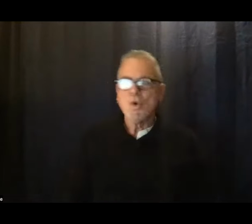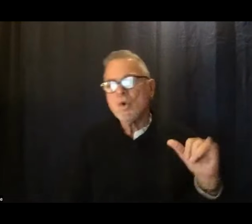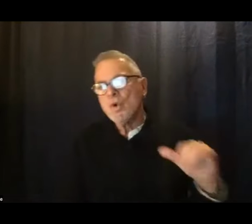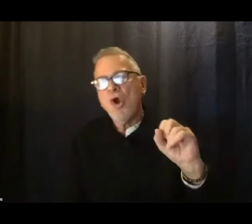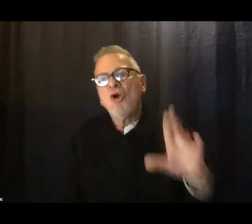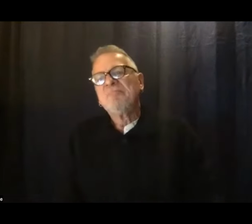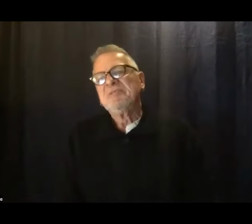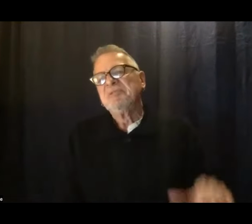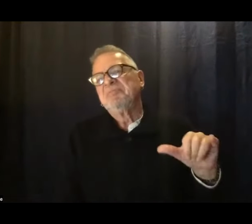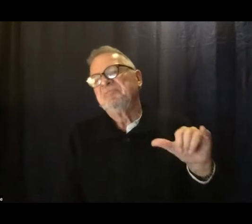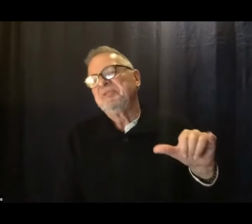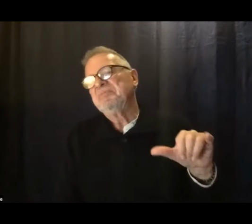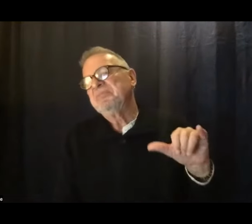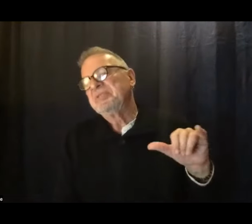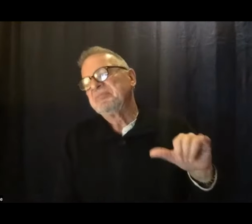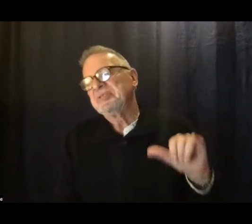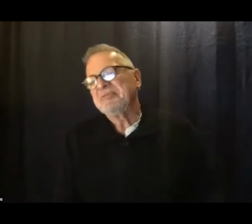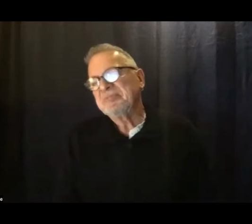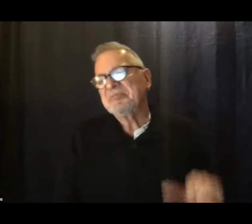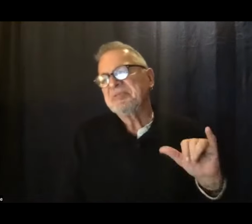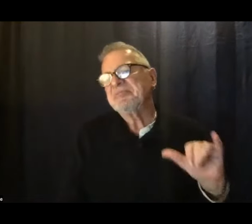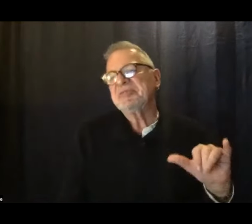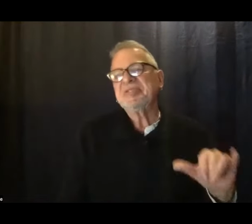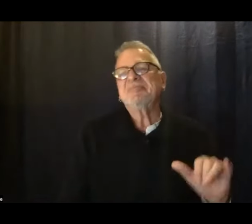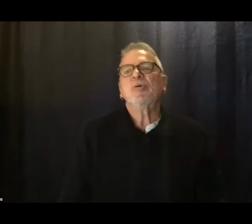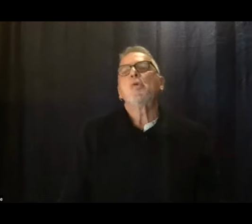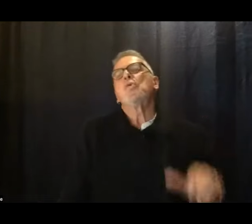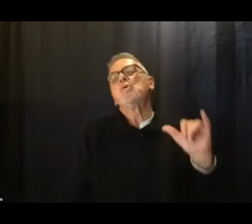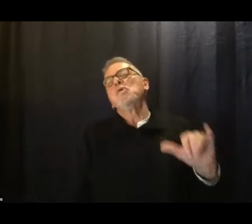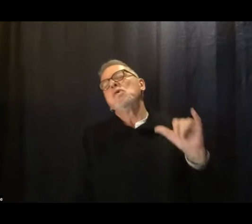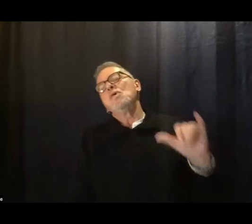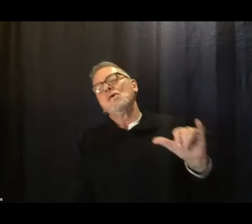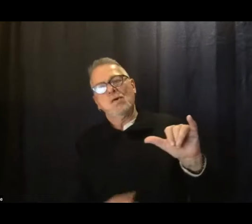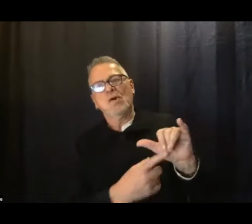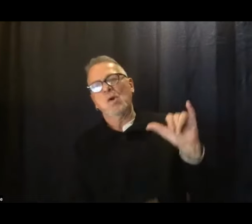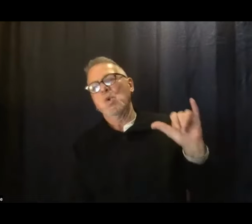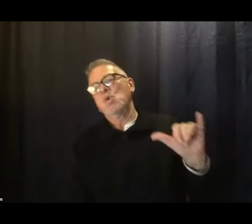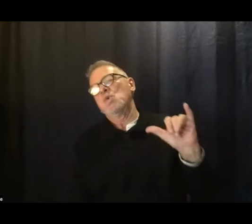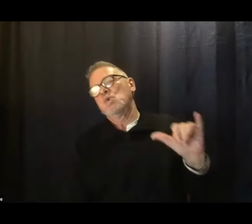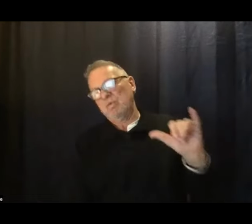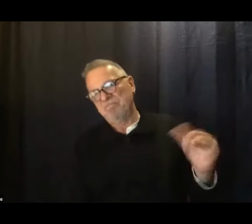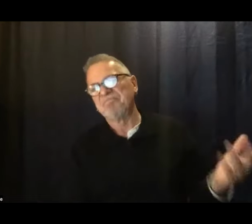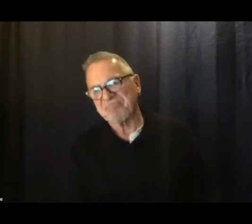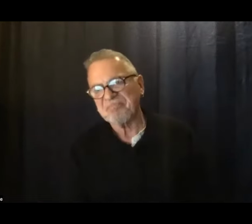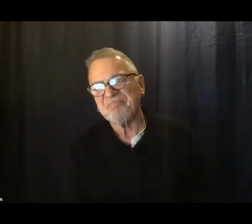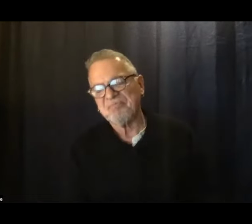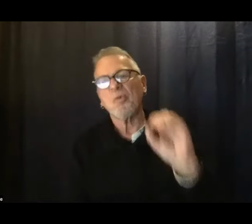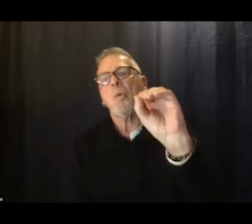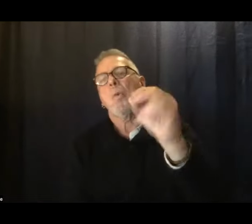usage is been replaced sort of by this sign. Oh, okay. Something like this. Huh. Oh.